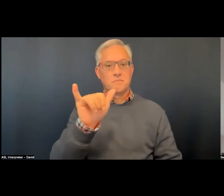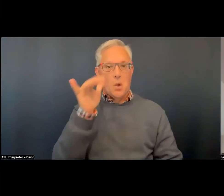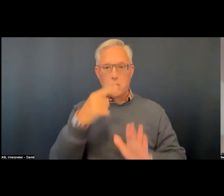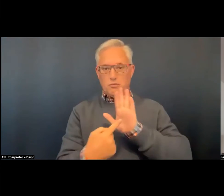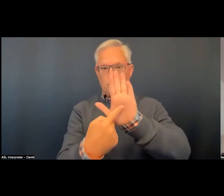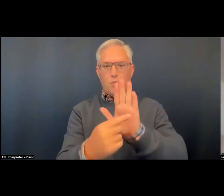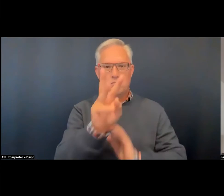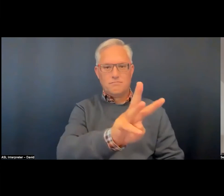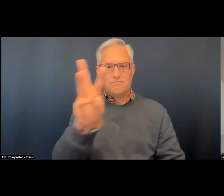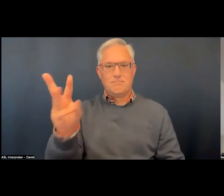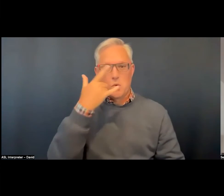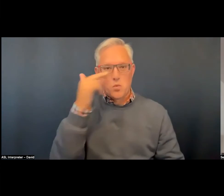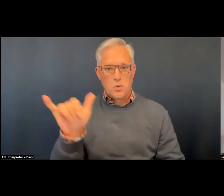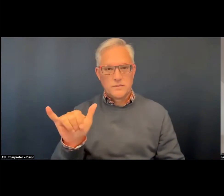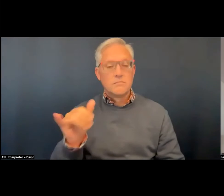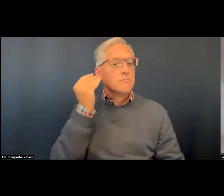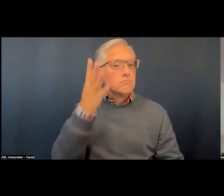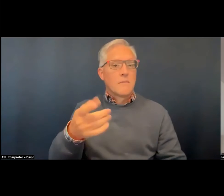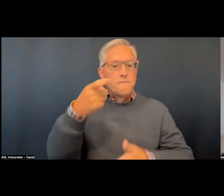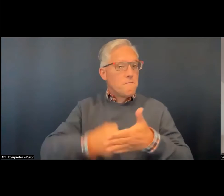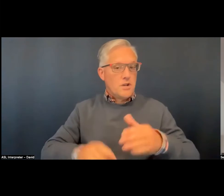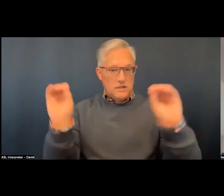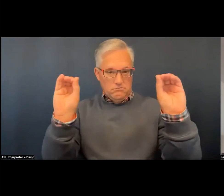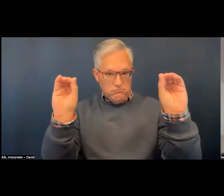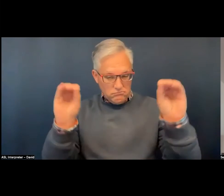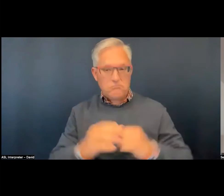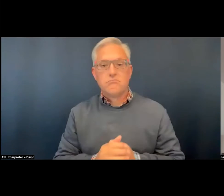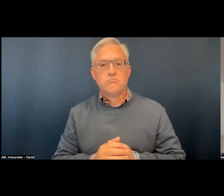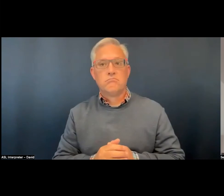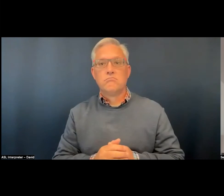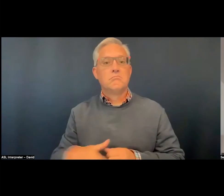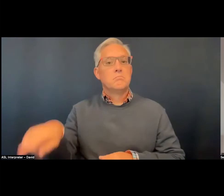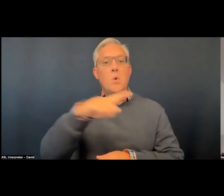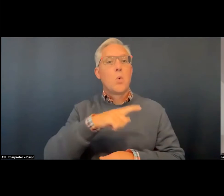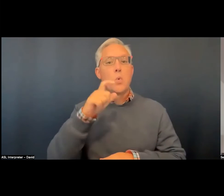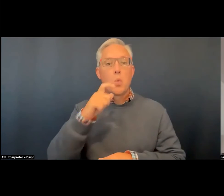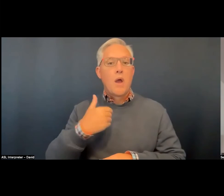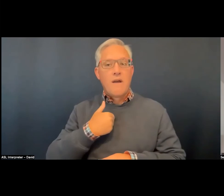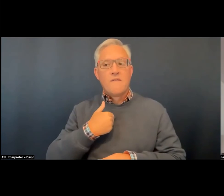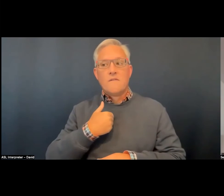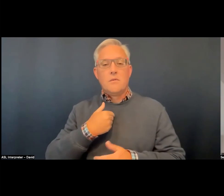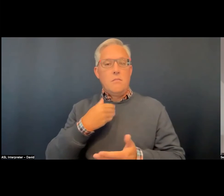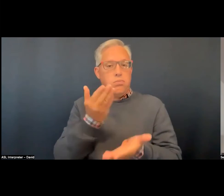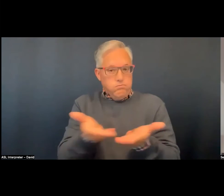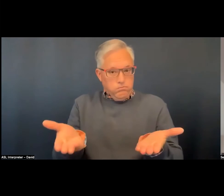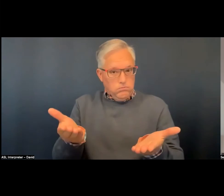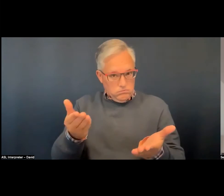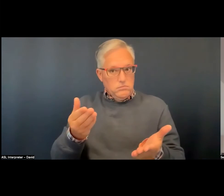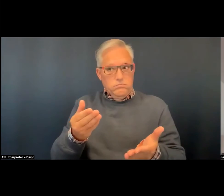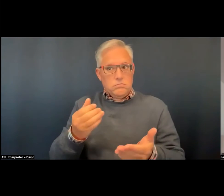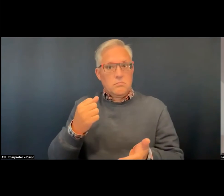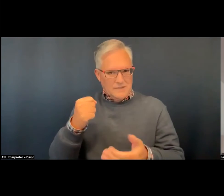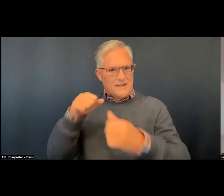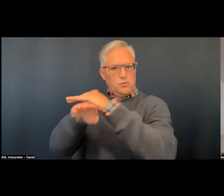site. It's free to use and open to anyone internationally who has commissioned or created access materials to log them. No files are stored